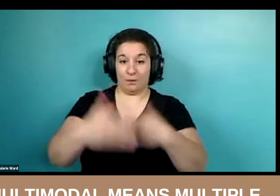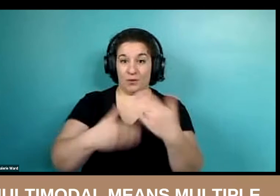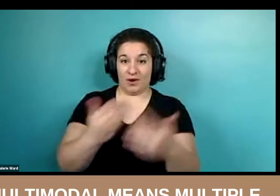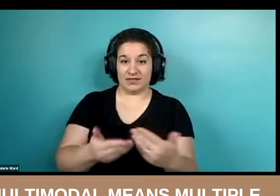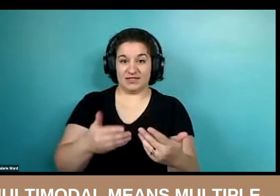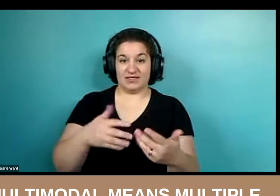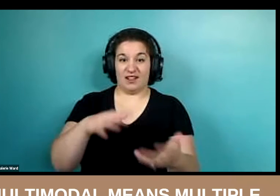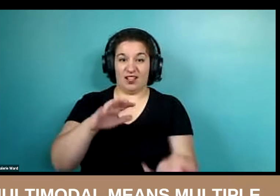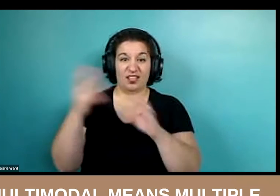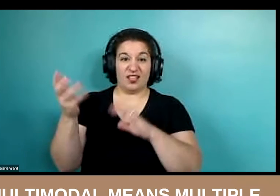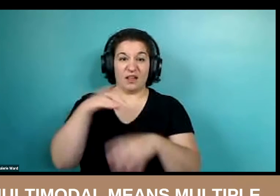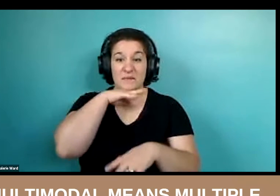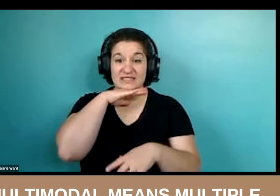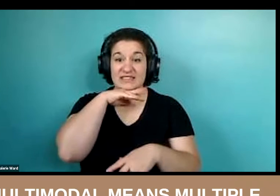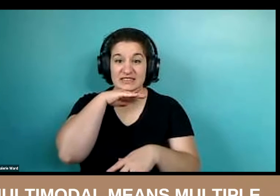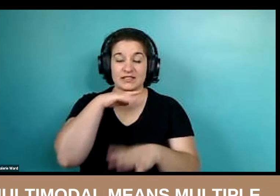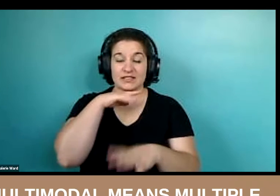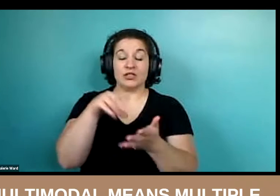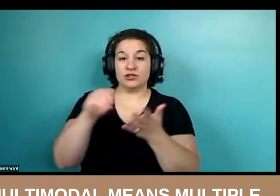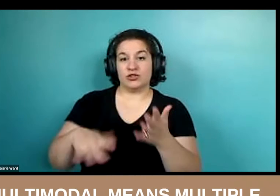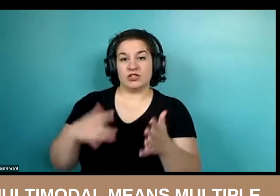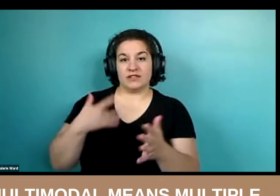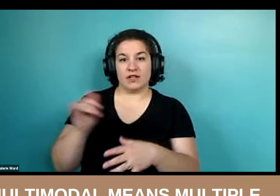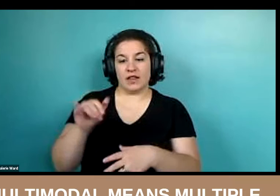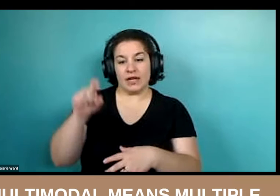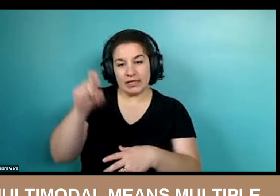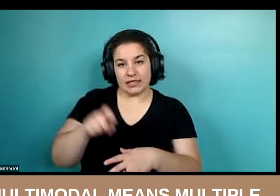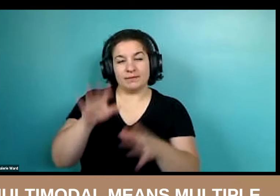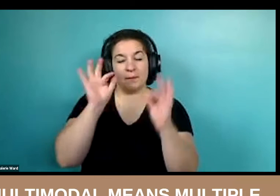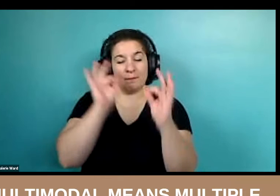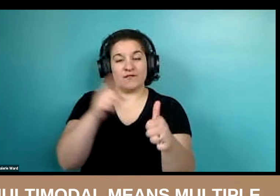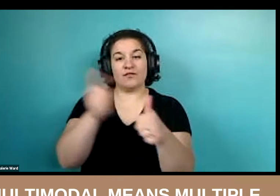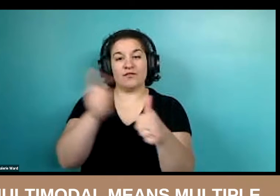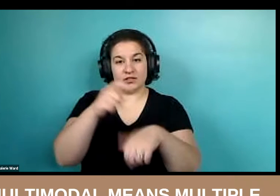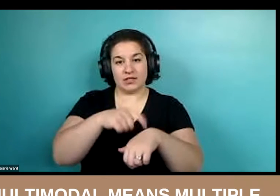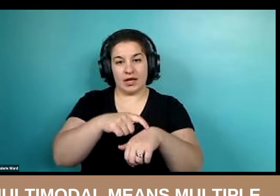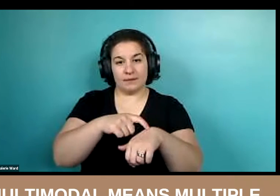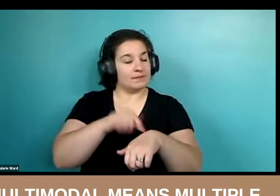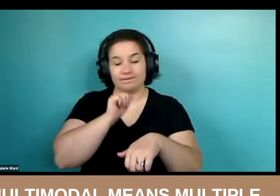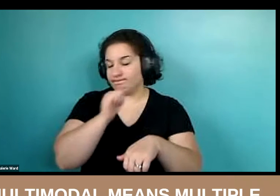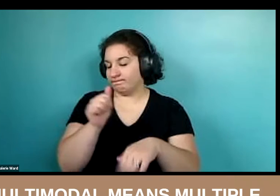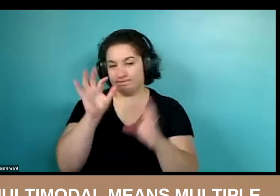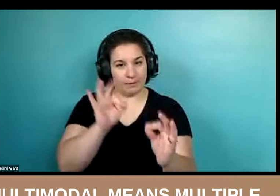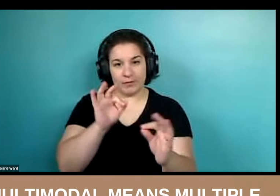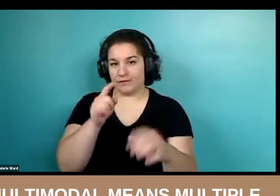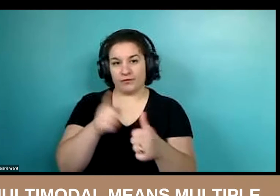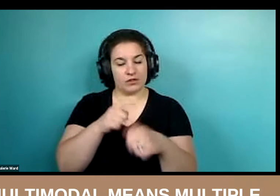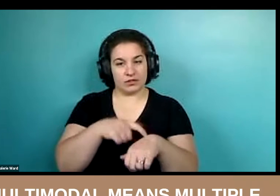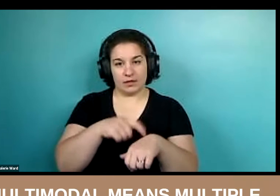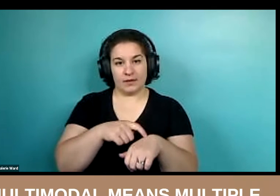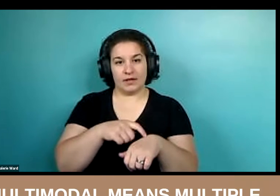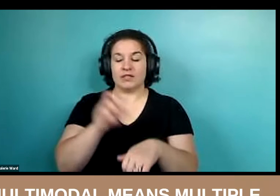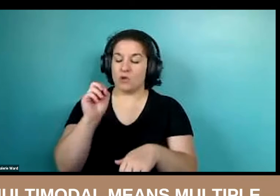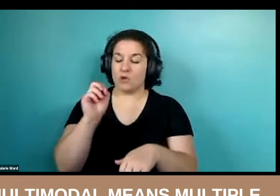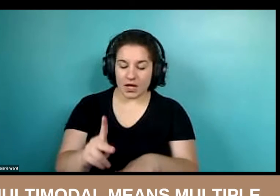like it needs to be perfect the first time. And it is not perfect the first time. And it's okay. It's supposed to be bad. It's supposed to